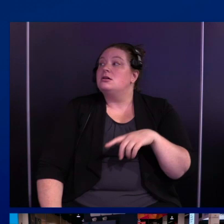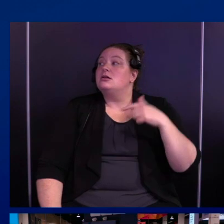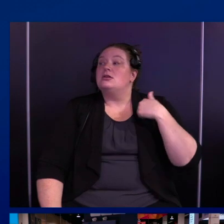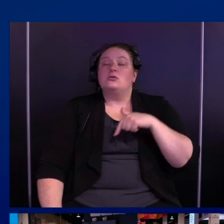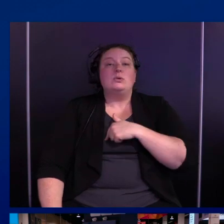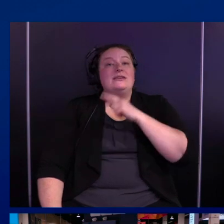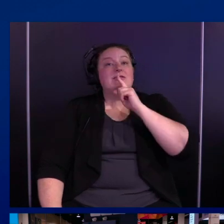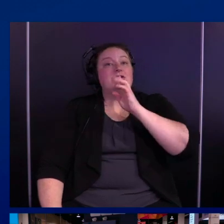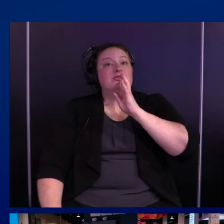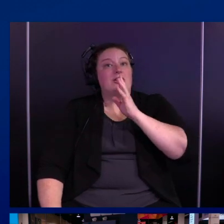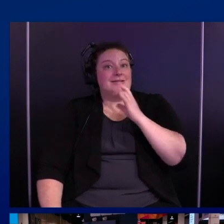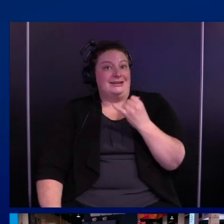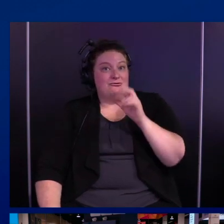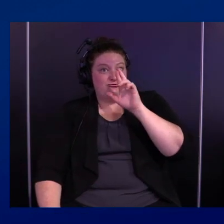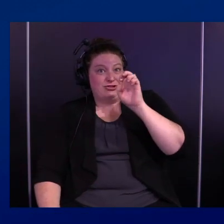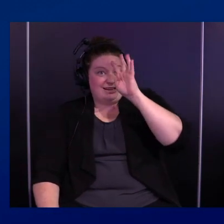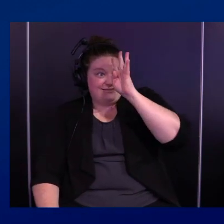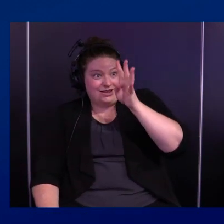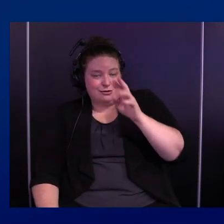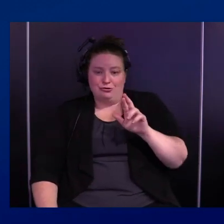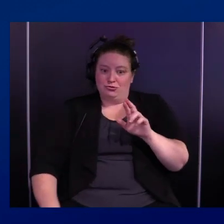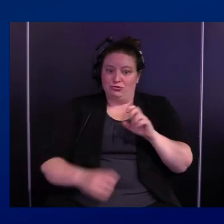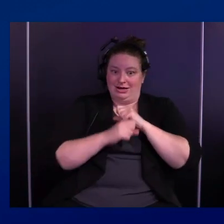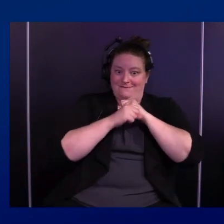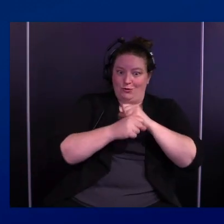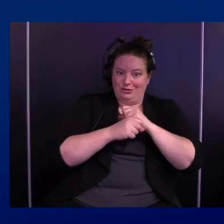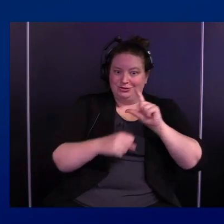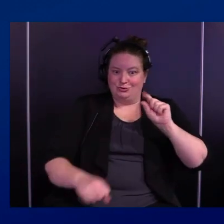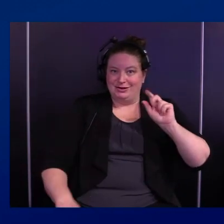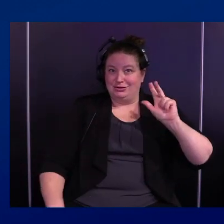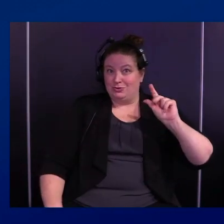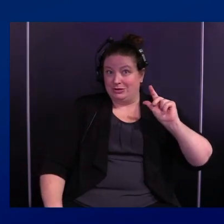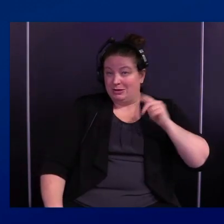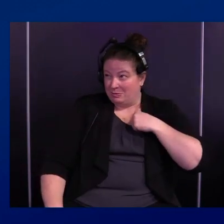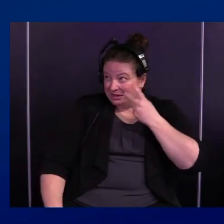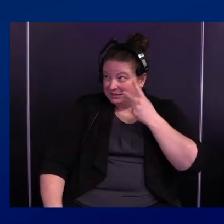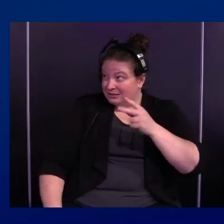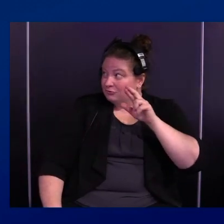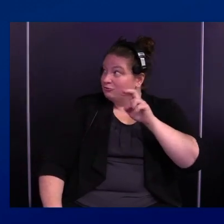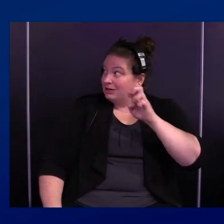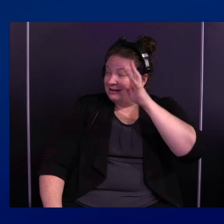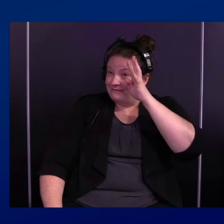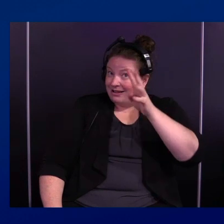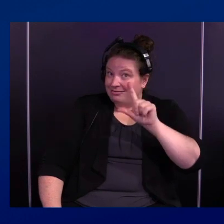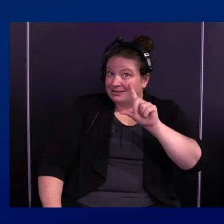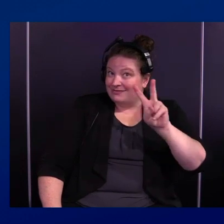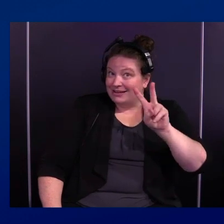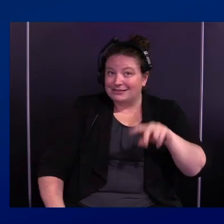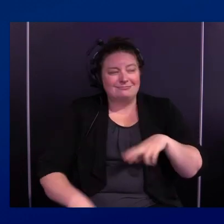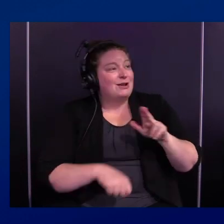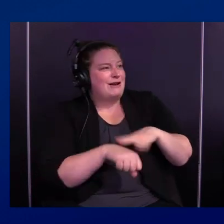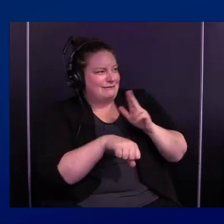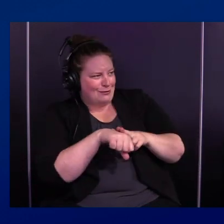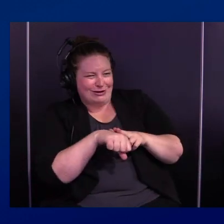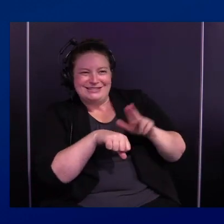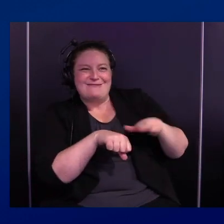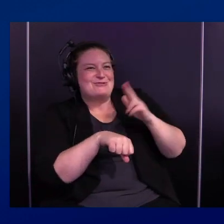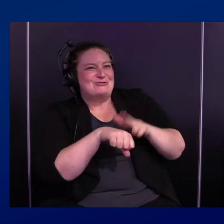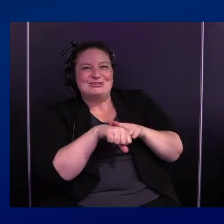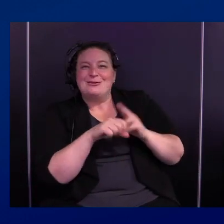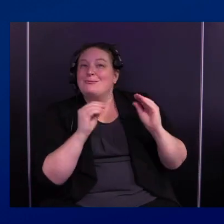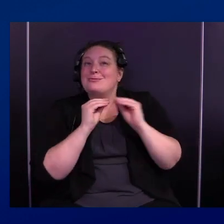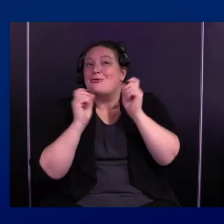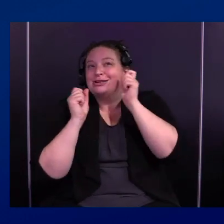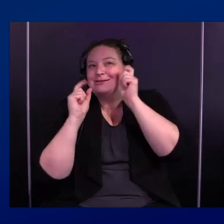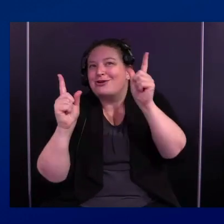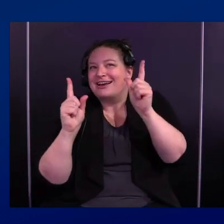at reInvent, now reInforce 2023. Am I going to see you at reInvent in Las Vegas? Of course, All with, right. with more surprises to